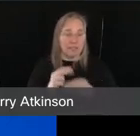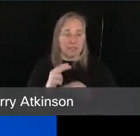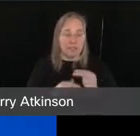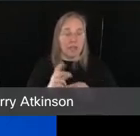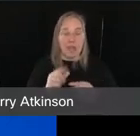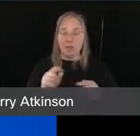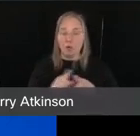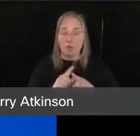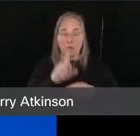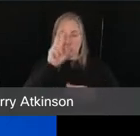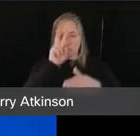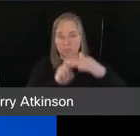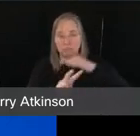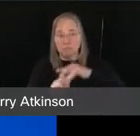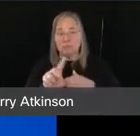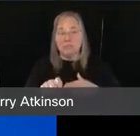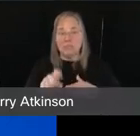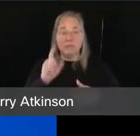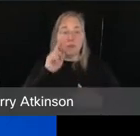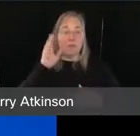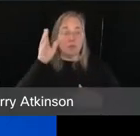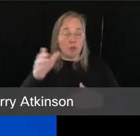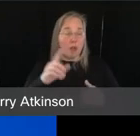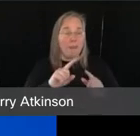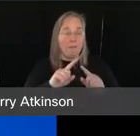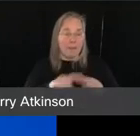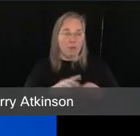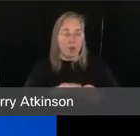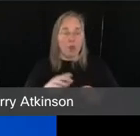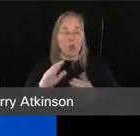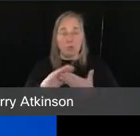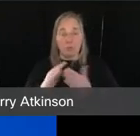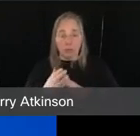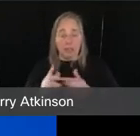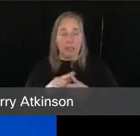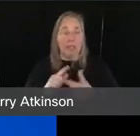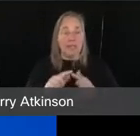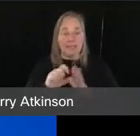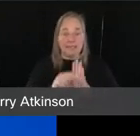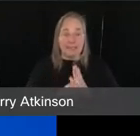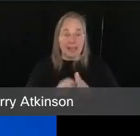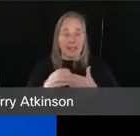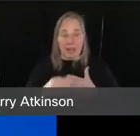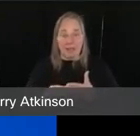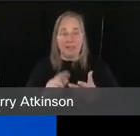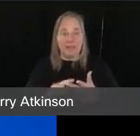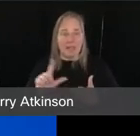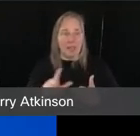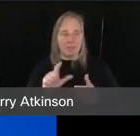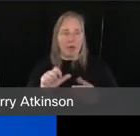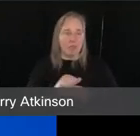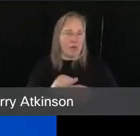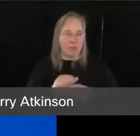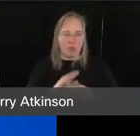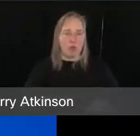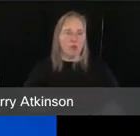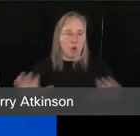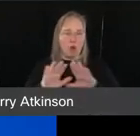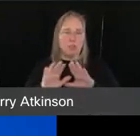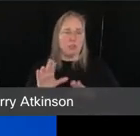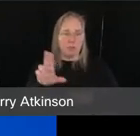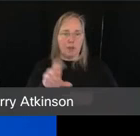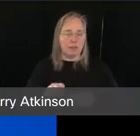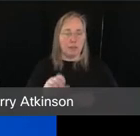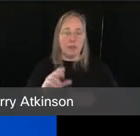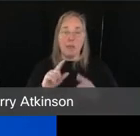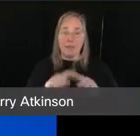future based on our community, state guidelines, and library practices across the country. Based on the rate of population growth